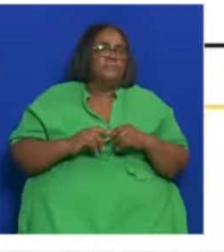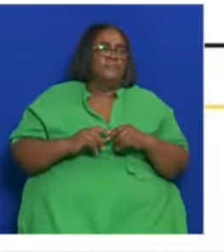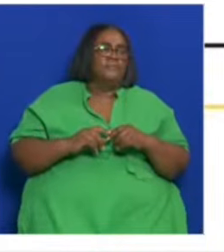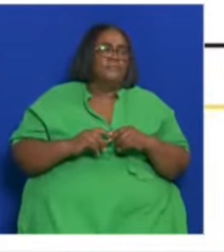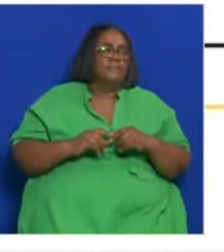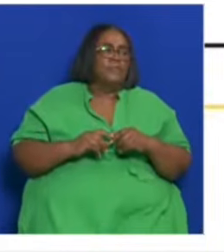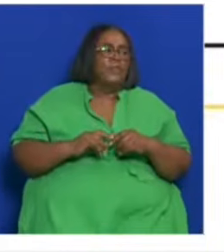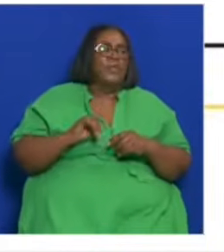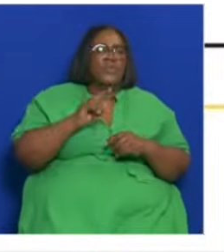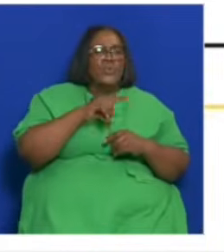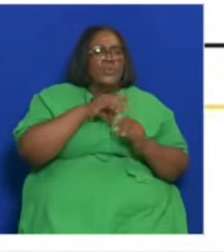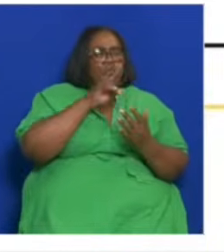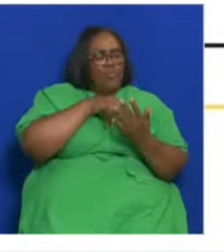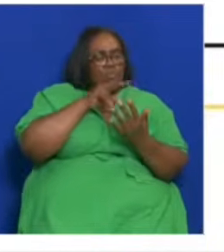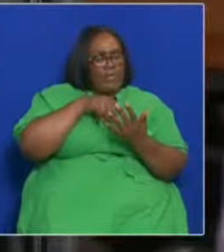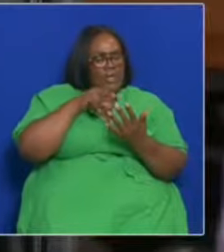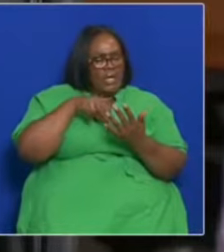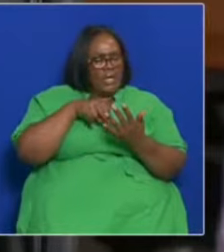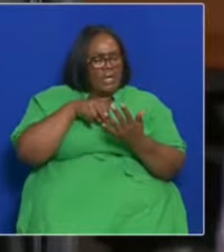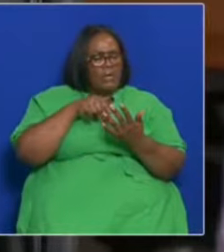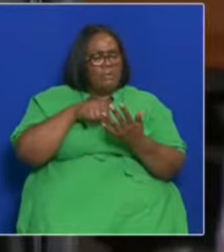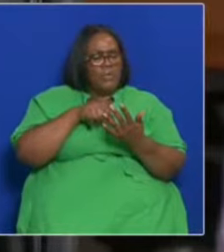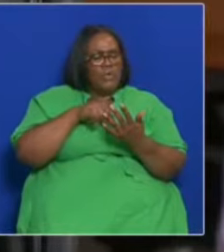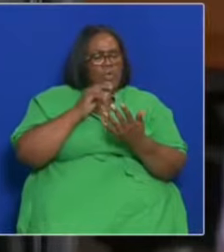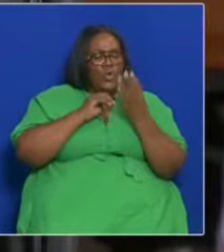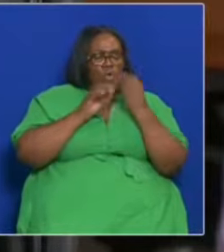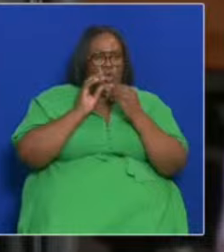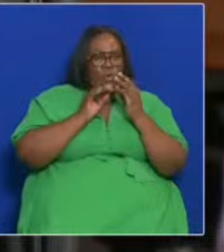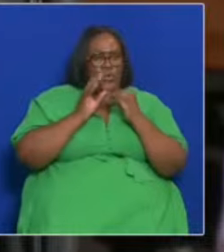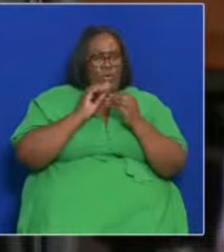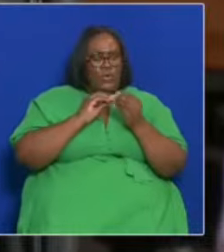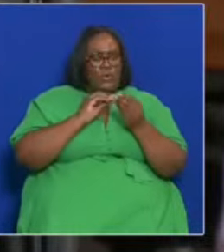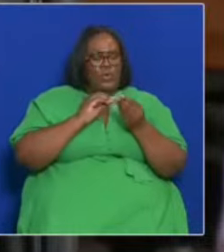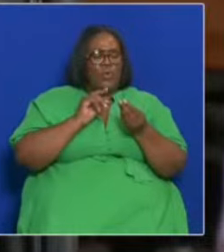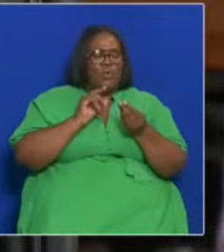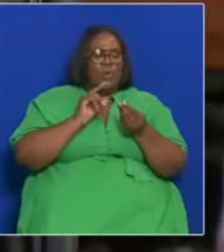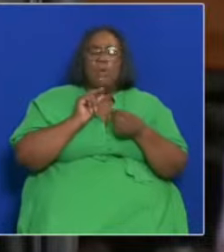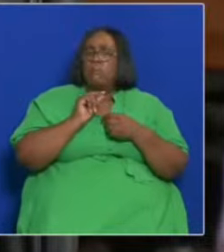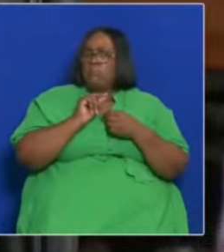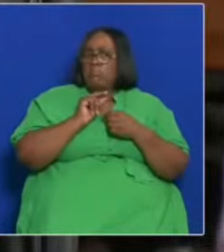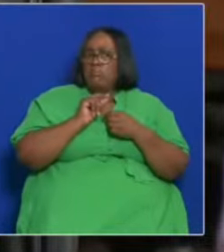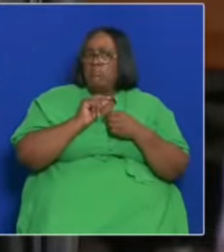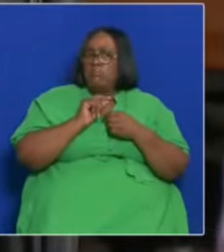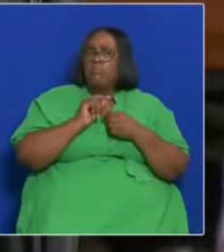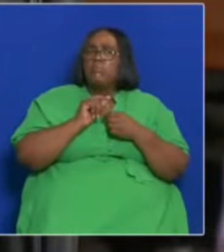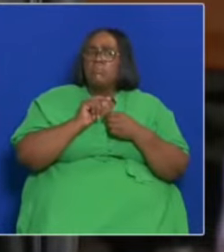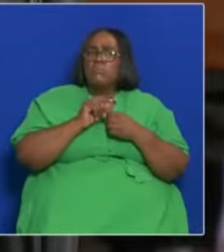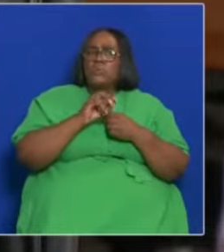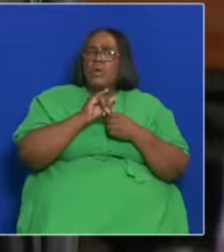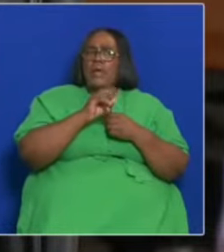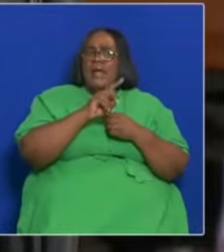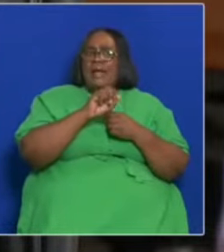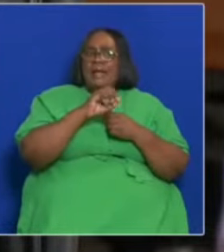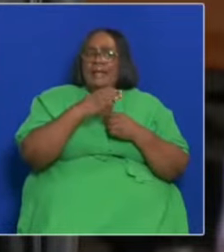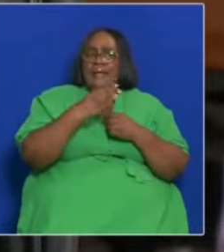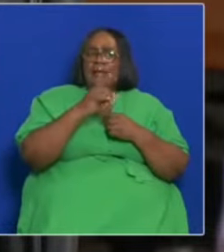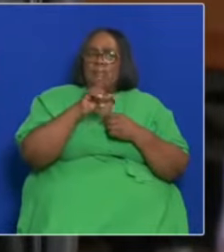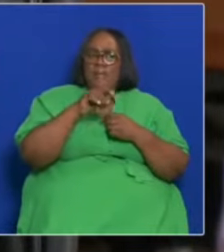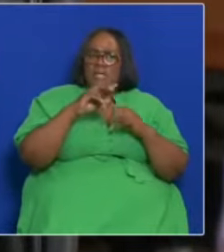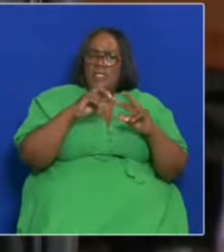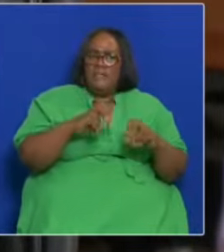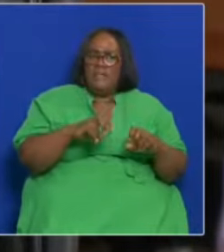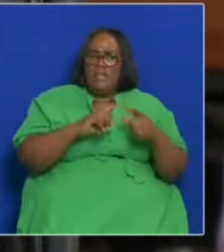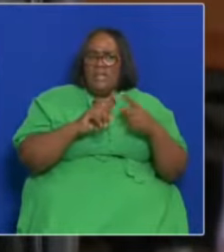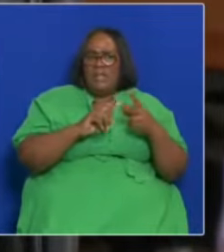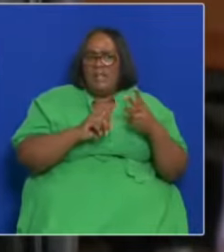learning about the nature of the things that IDAC was to investigate. And on the